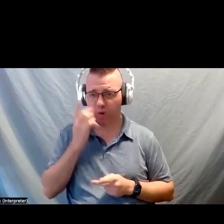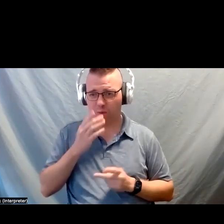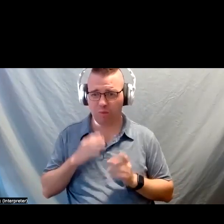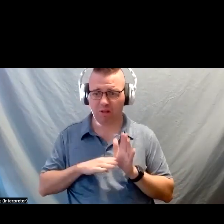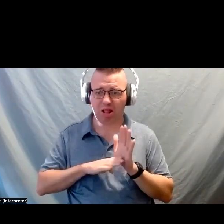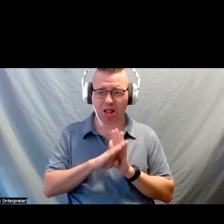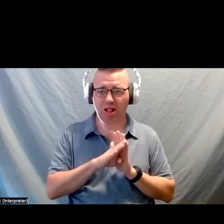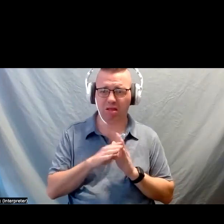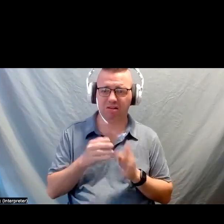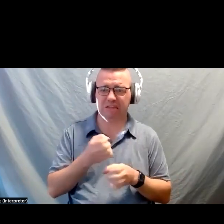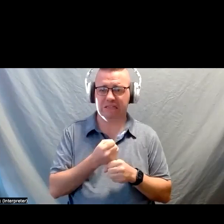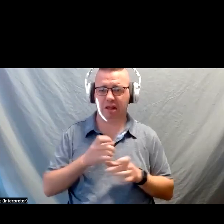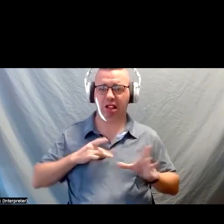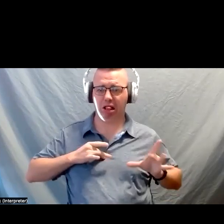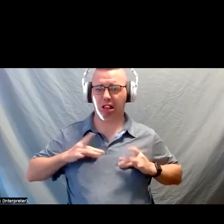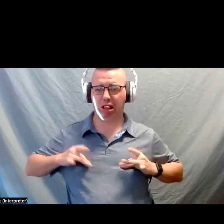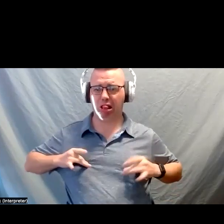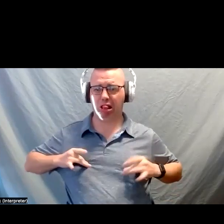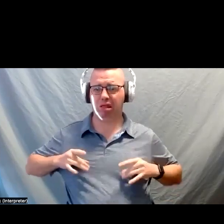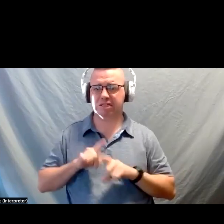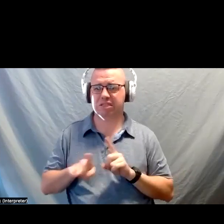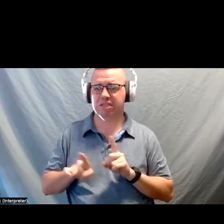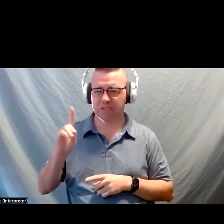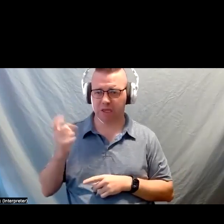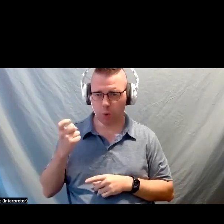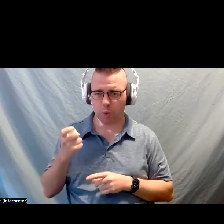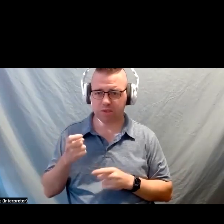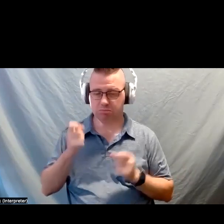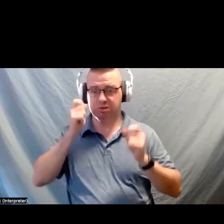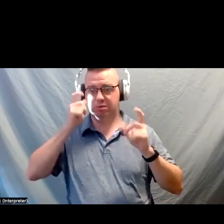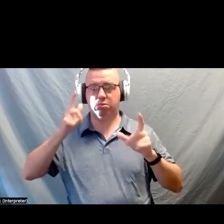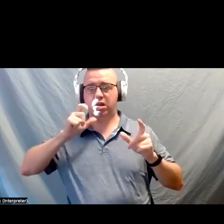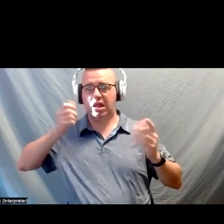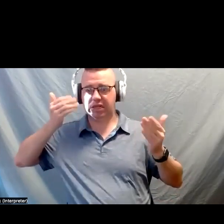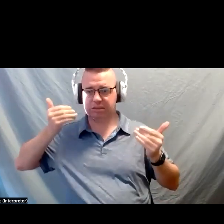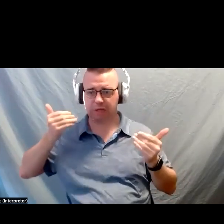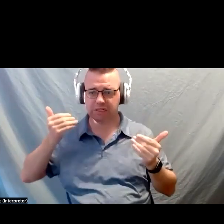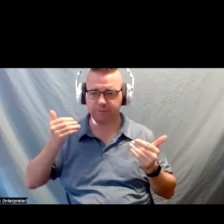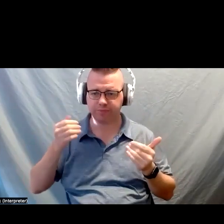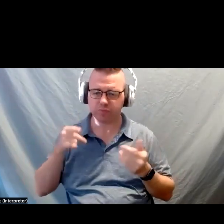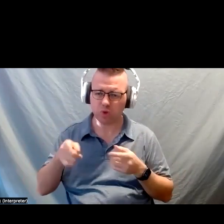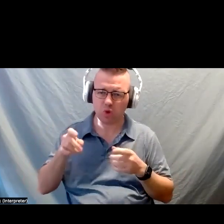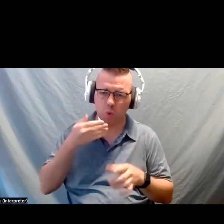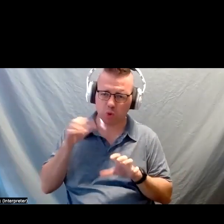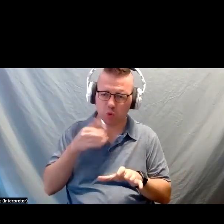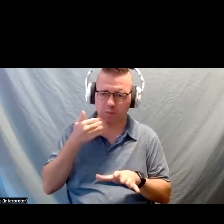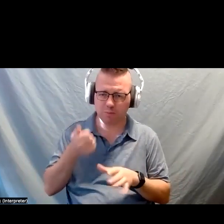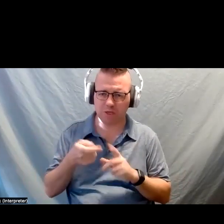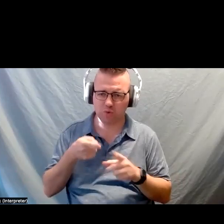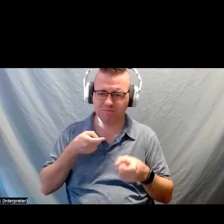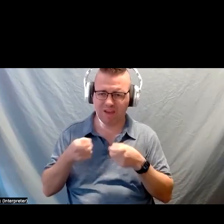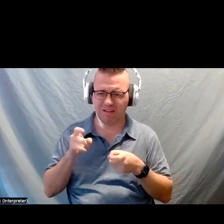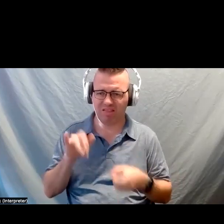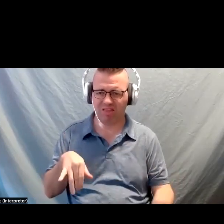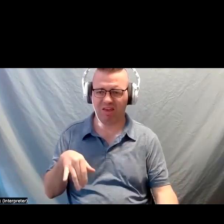accumulate different diagnoses unexpectedly and surprisingly, which we do our best to manage. Those